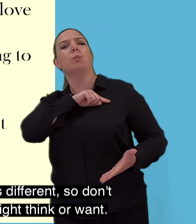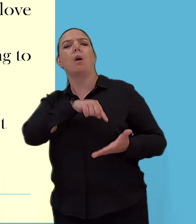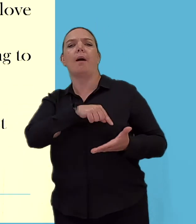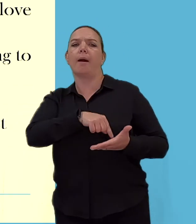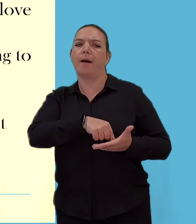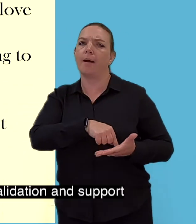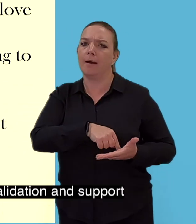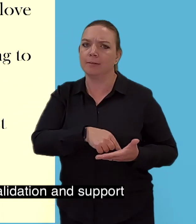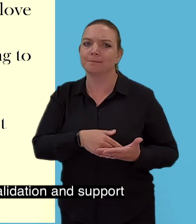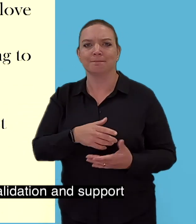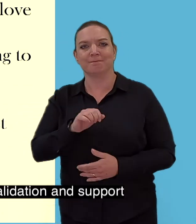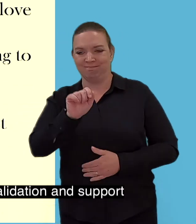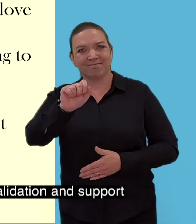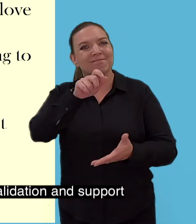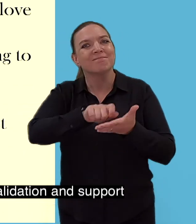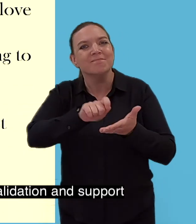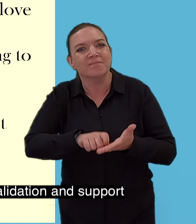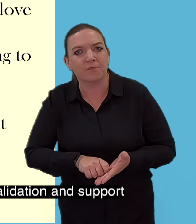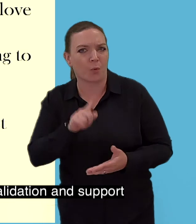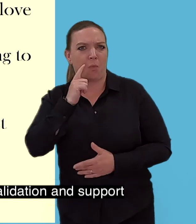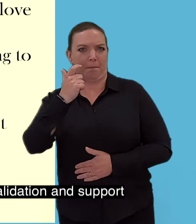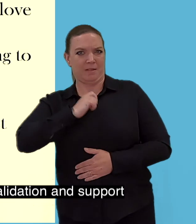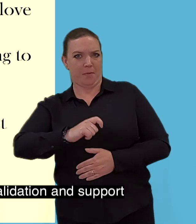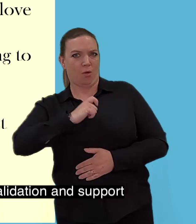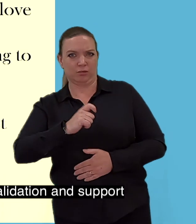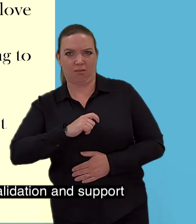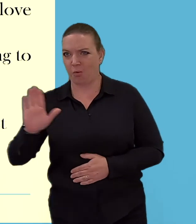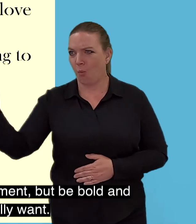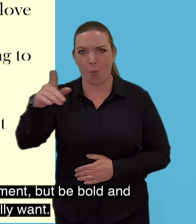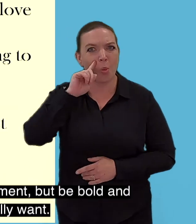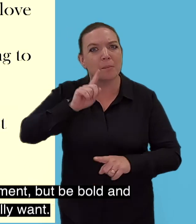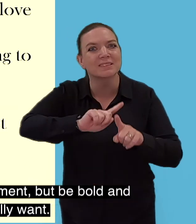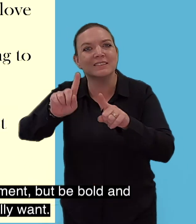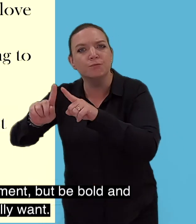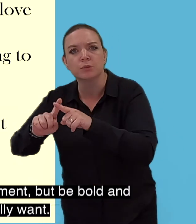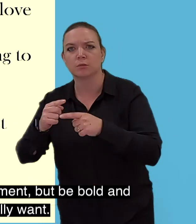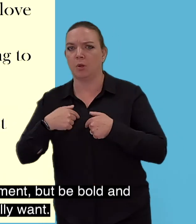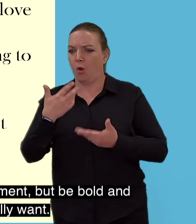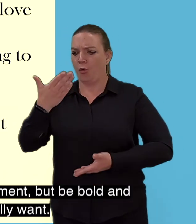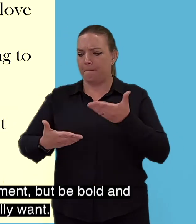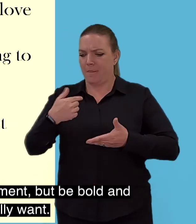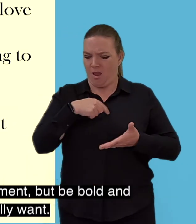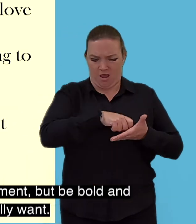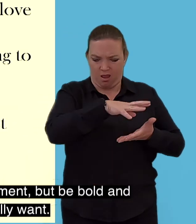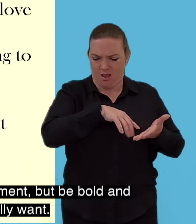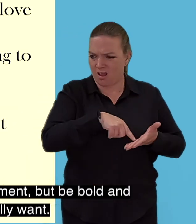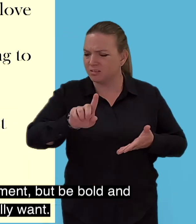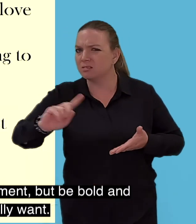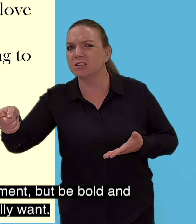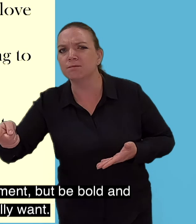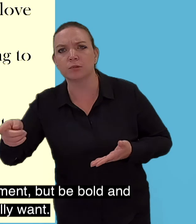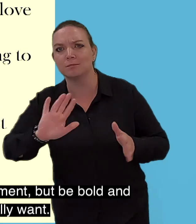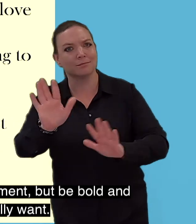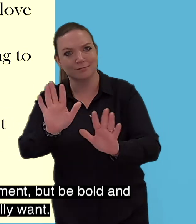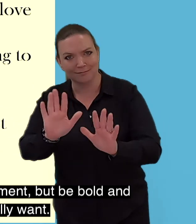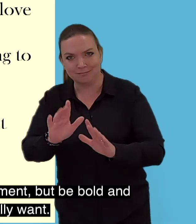or want. Sharing these reasons with others might give you validation and support in taking the next step, or you could choose to keep them to yourself